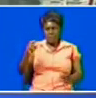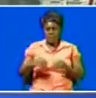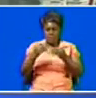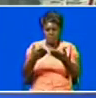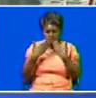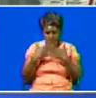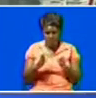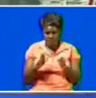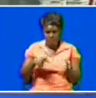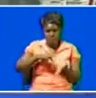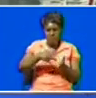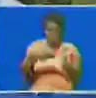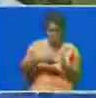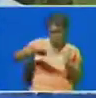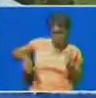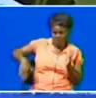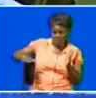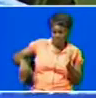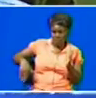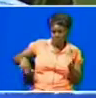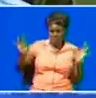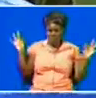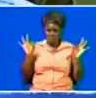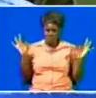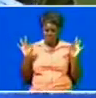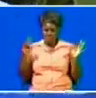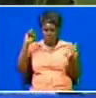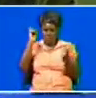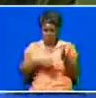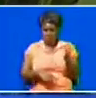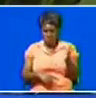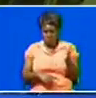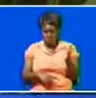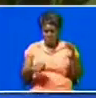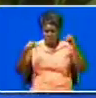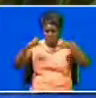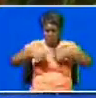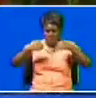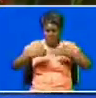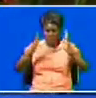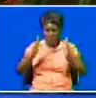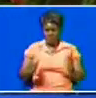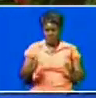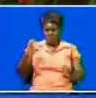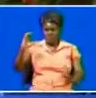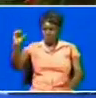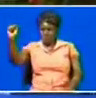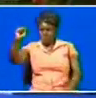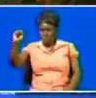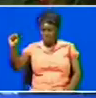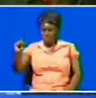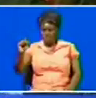the project is still lagging behind. What is now surprising is that the arbitrator, the CS,